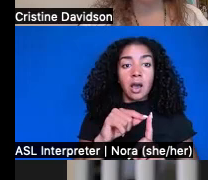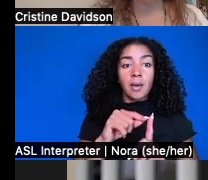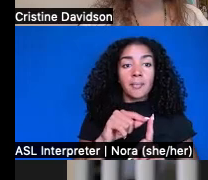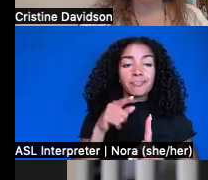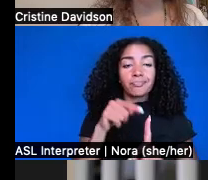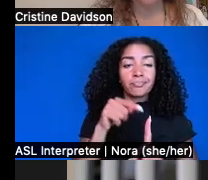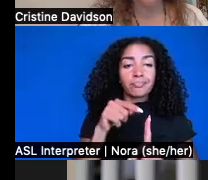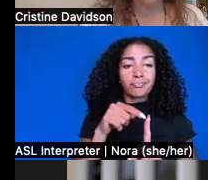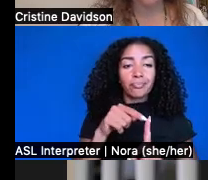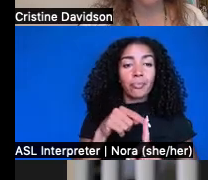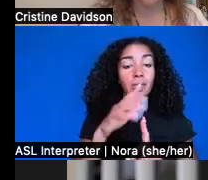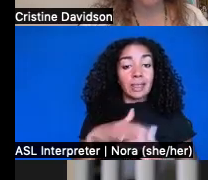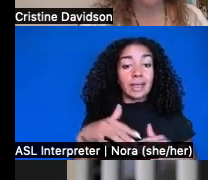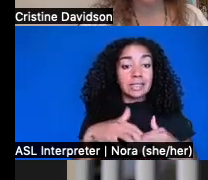constantly